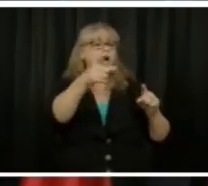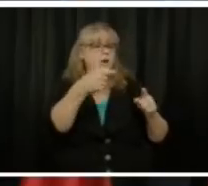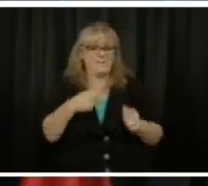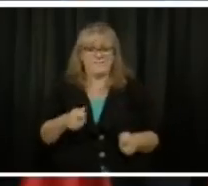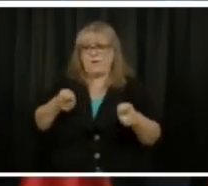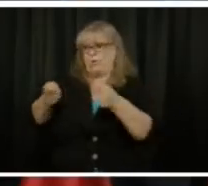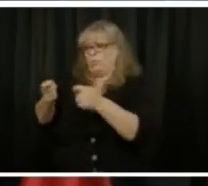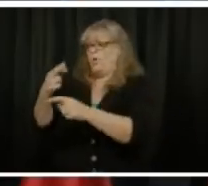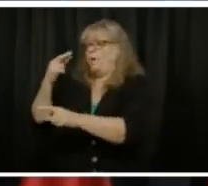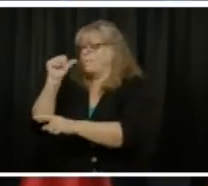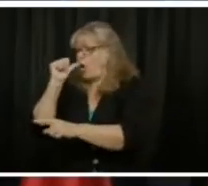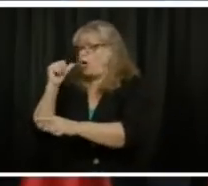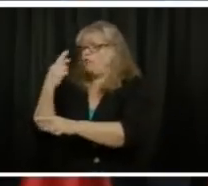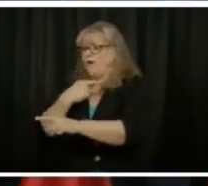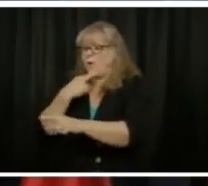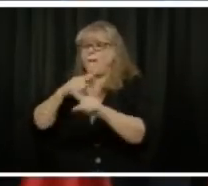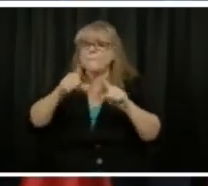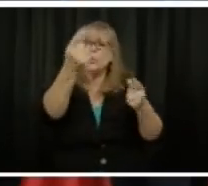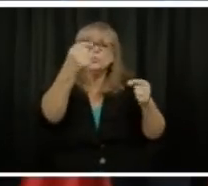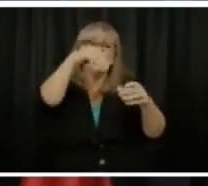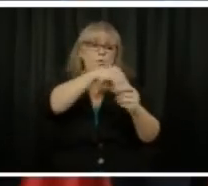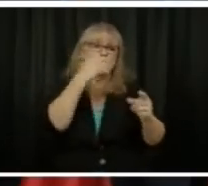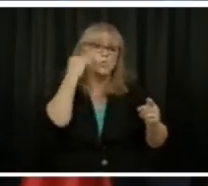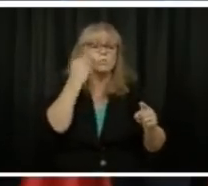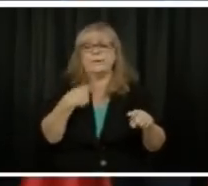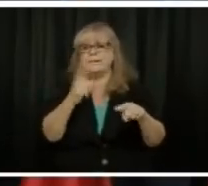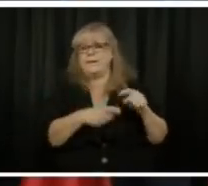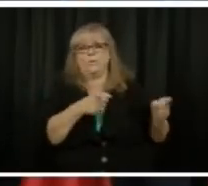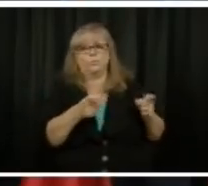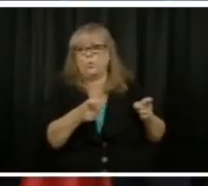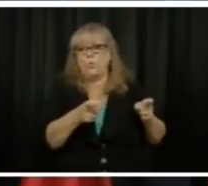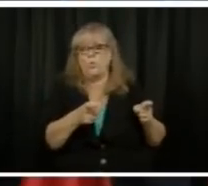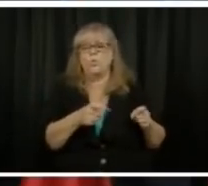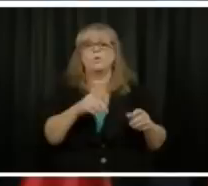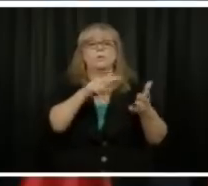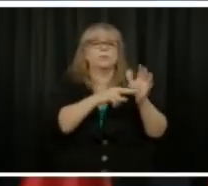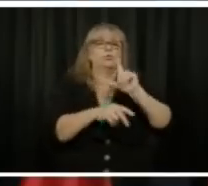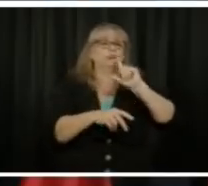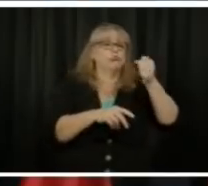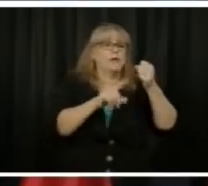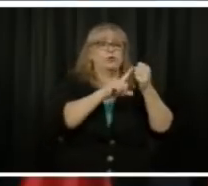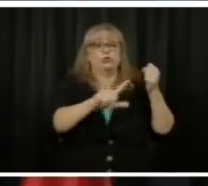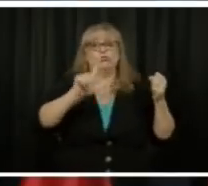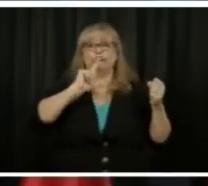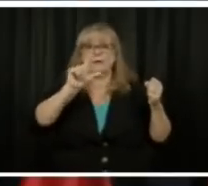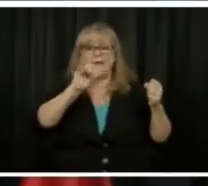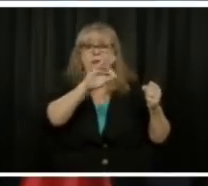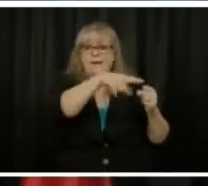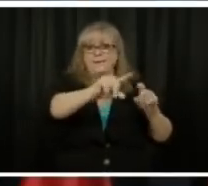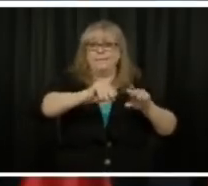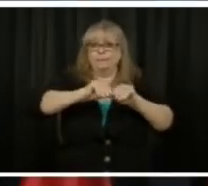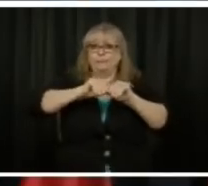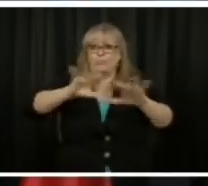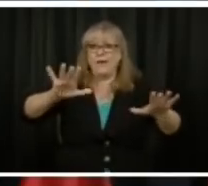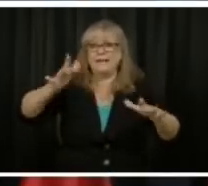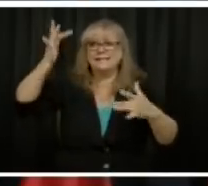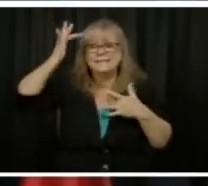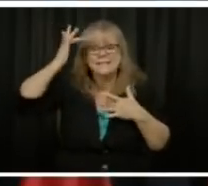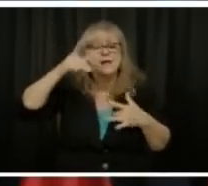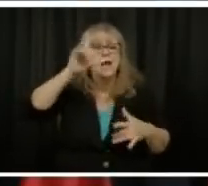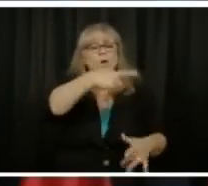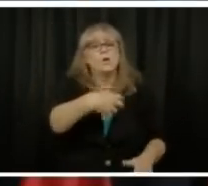29-year-old spread. Now is not the time for house parties. I mean, I know you want to do it. You've been cooped up. It's fun. But have 4 people over.